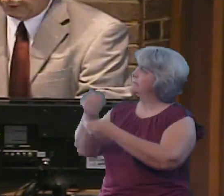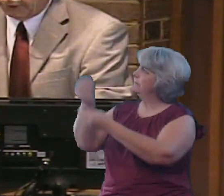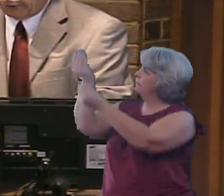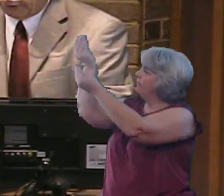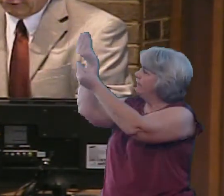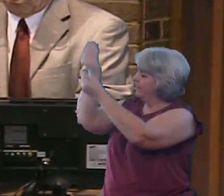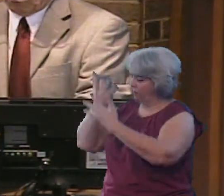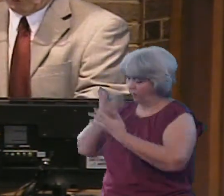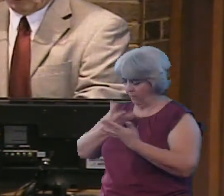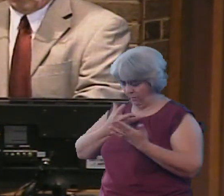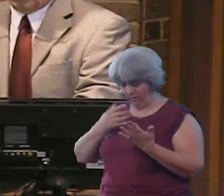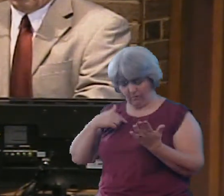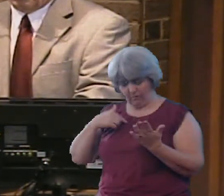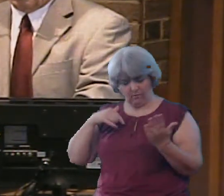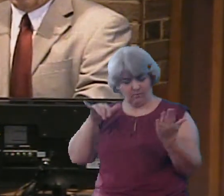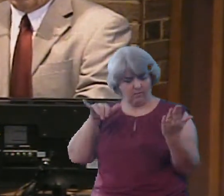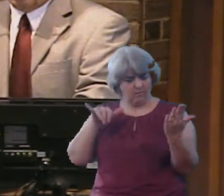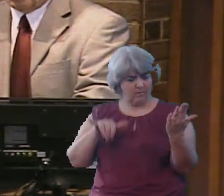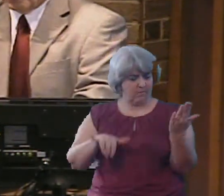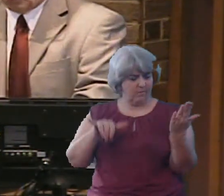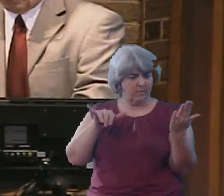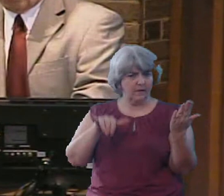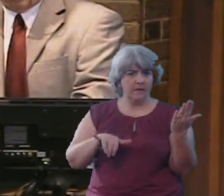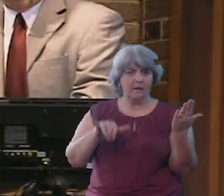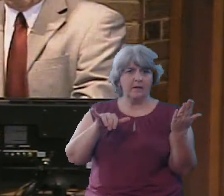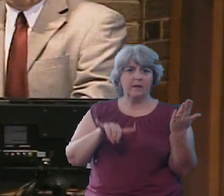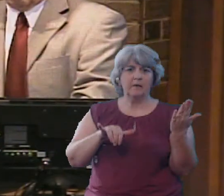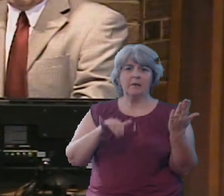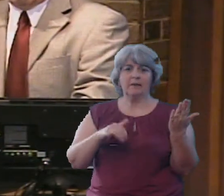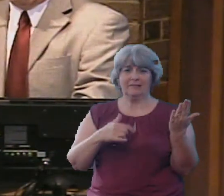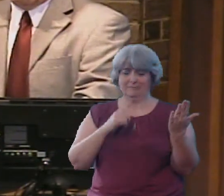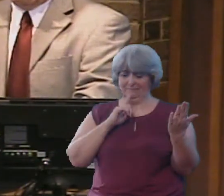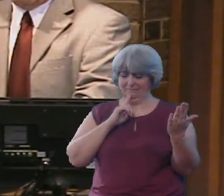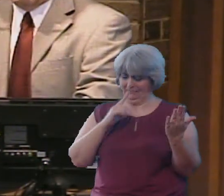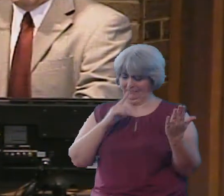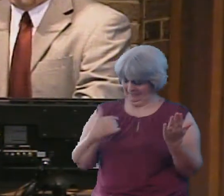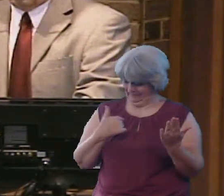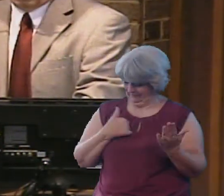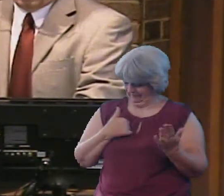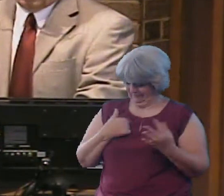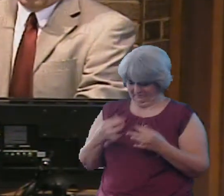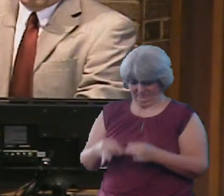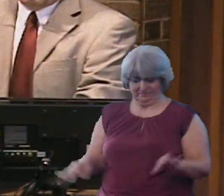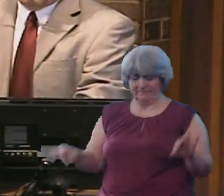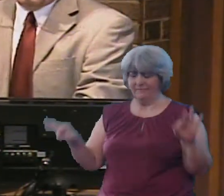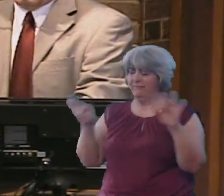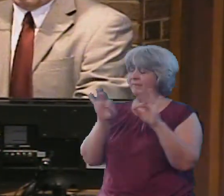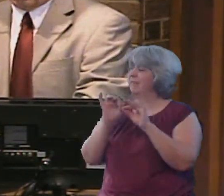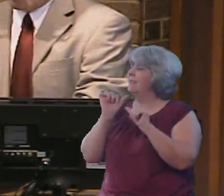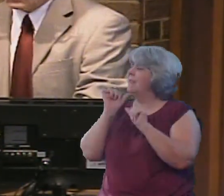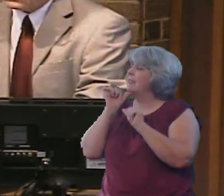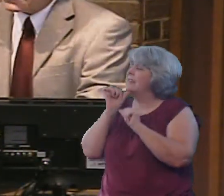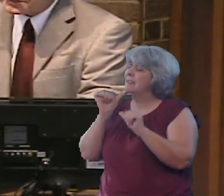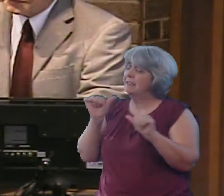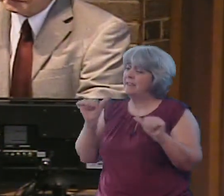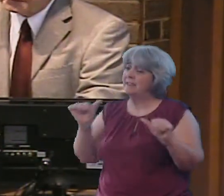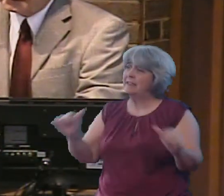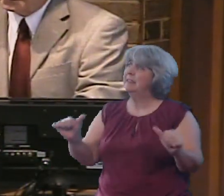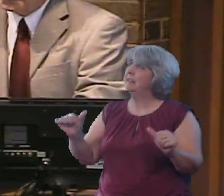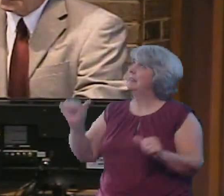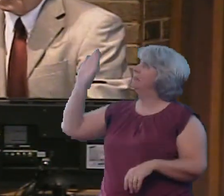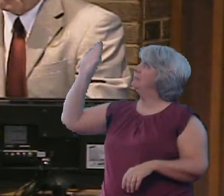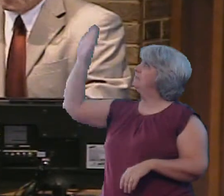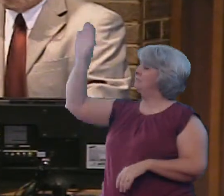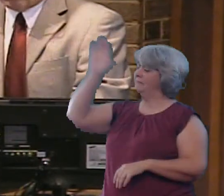hath made known, nor why unworthy Christ